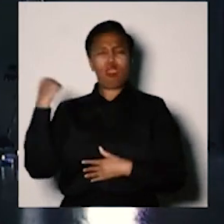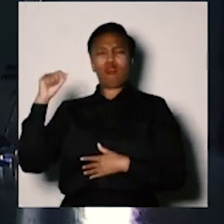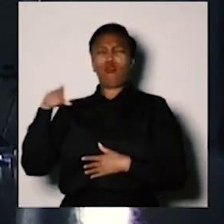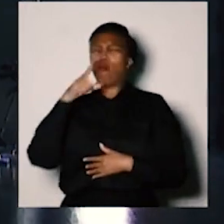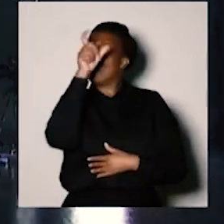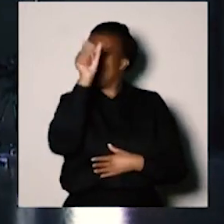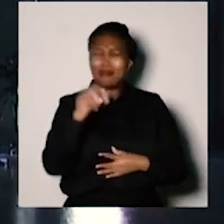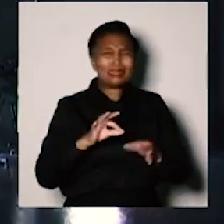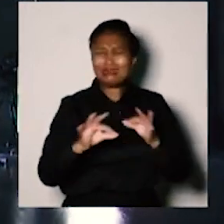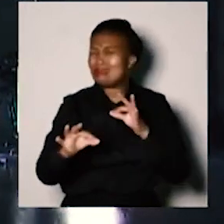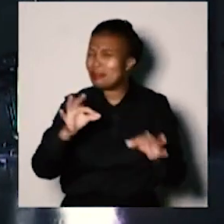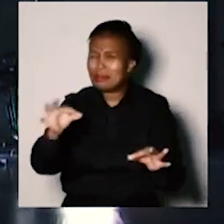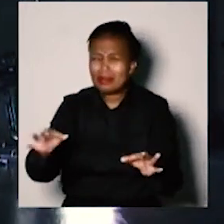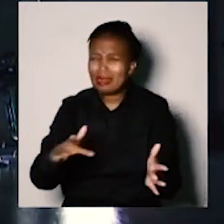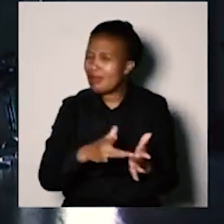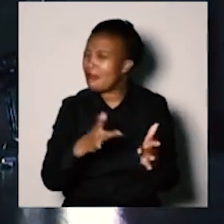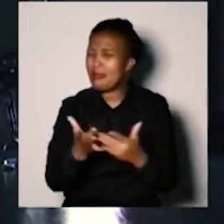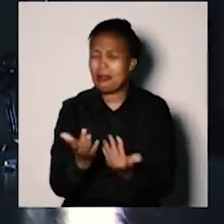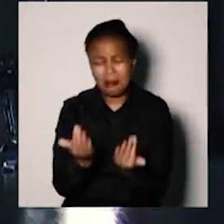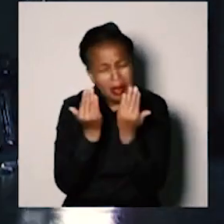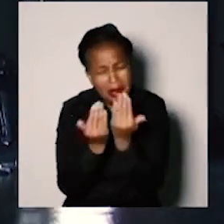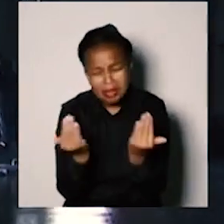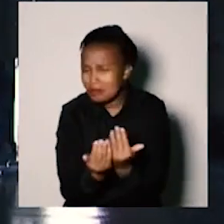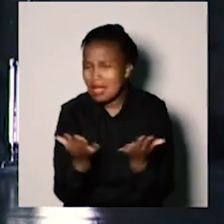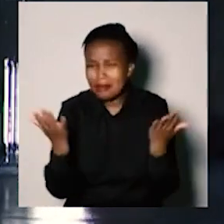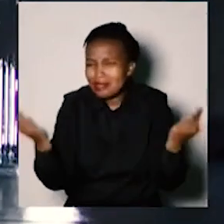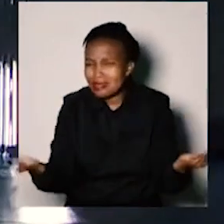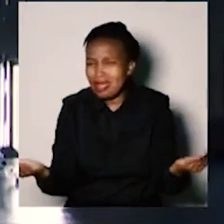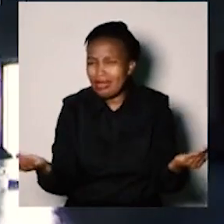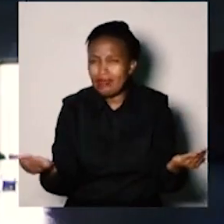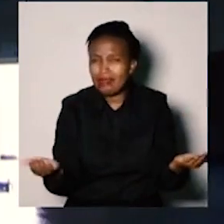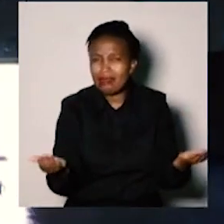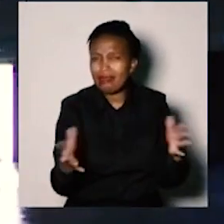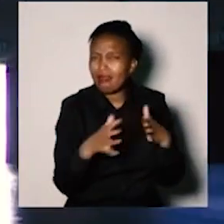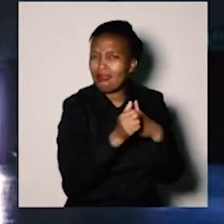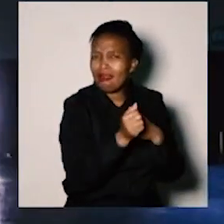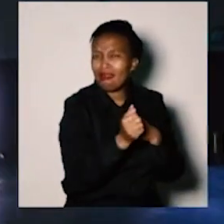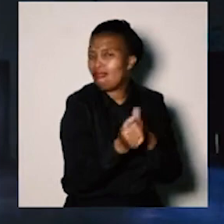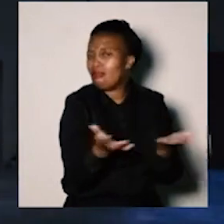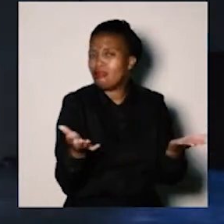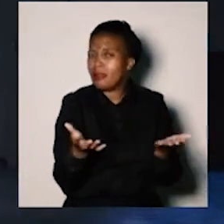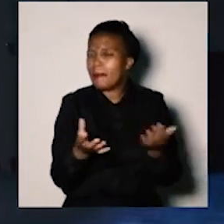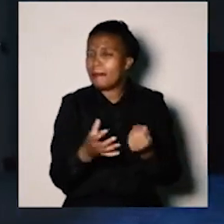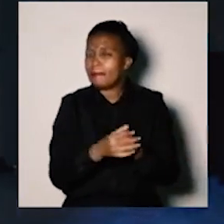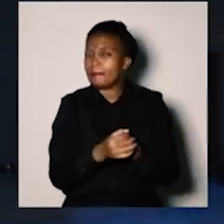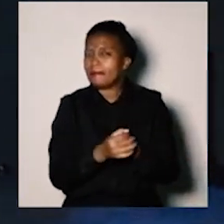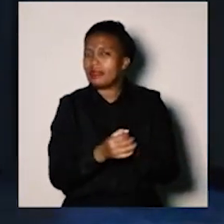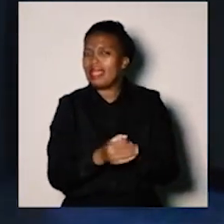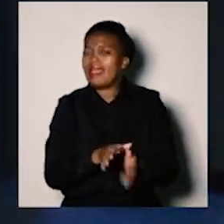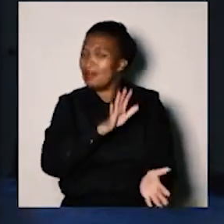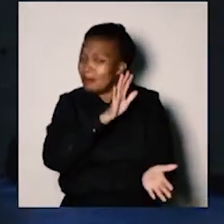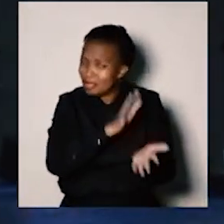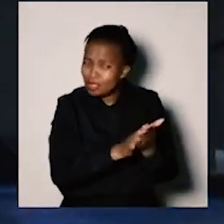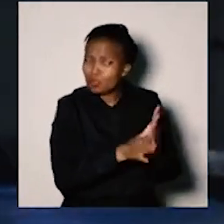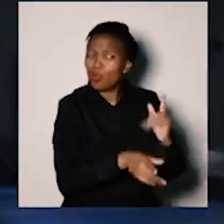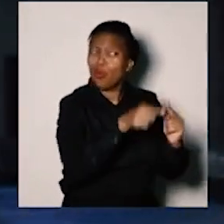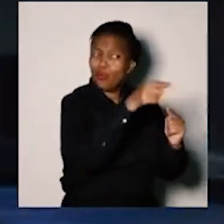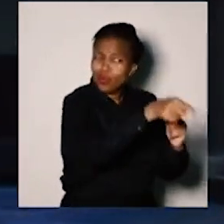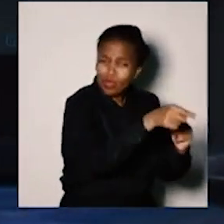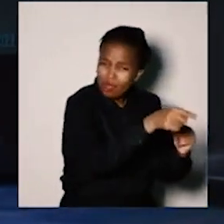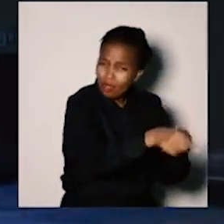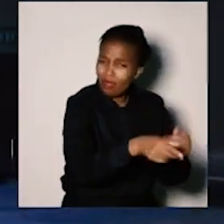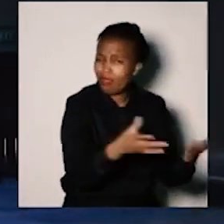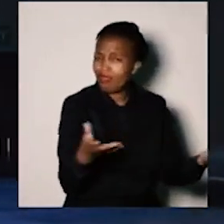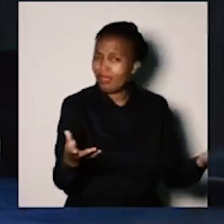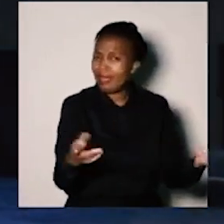told me about a Bible study, that was there komuroka led by Jerem Fukeng. And I must go there, kilo